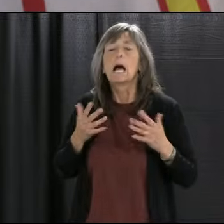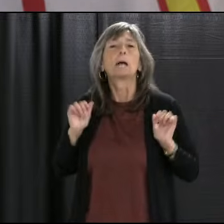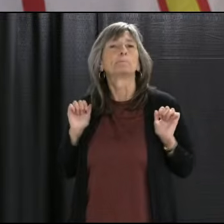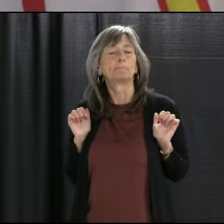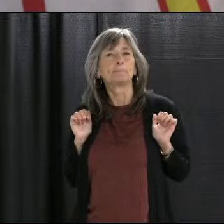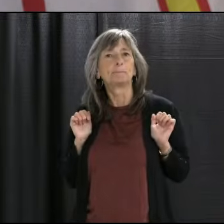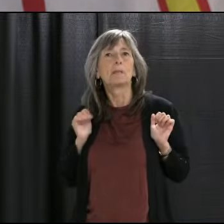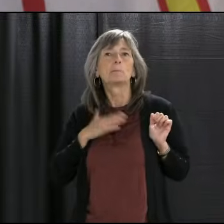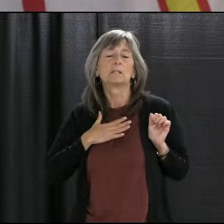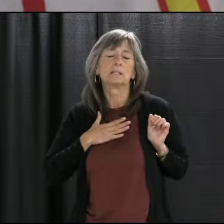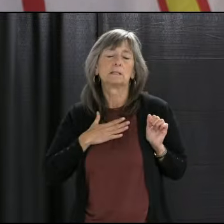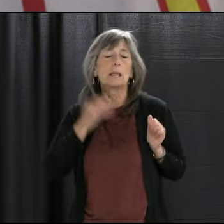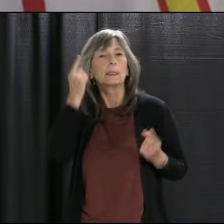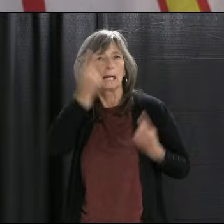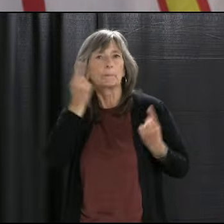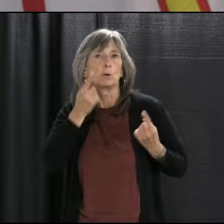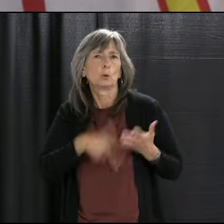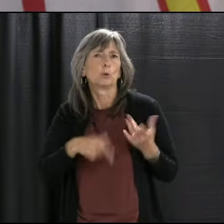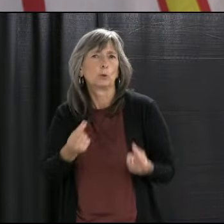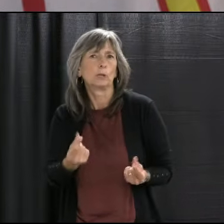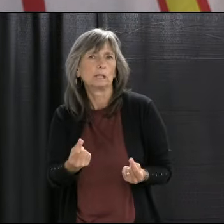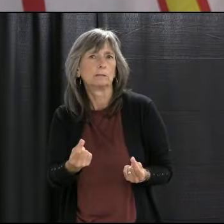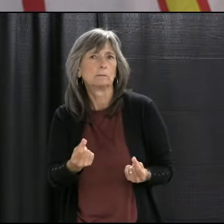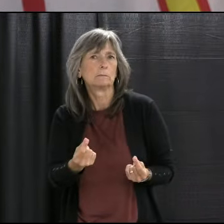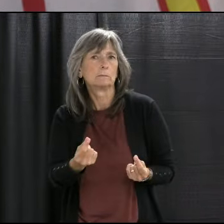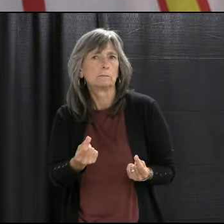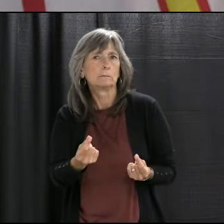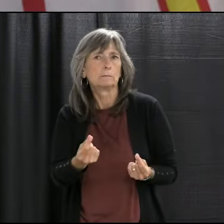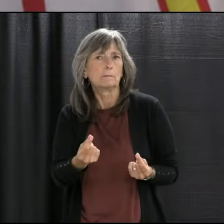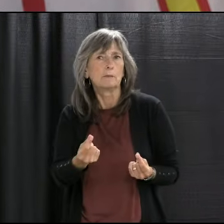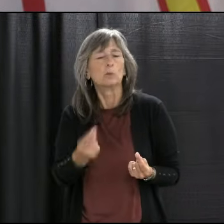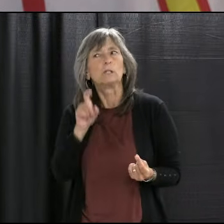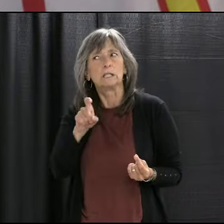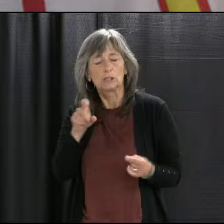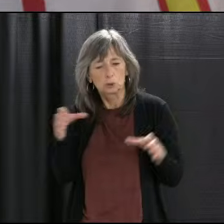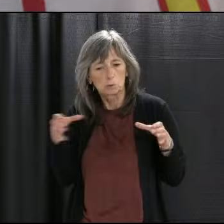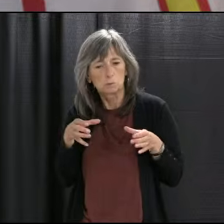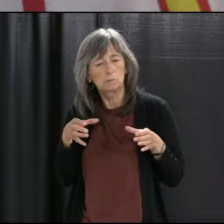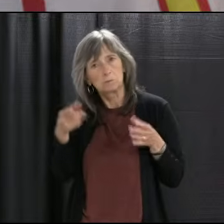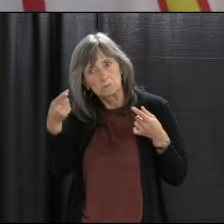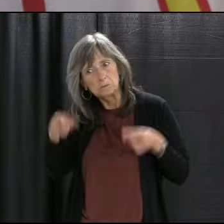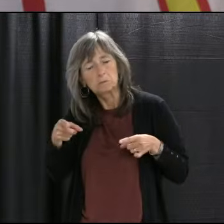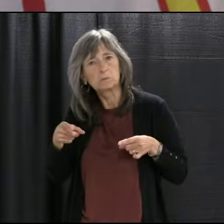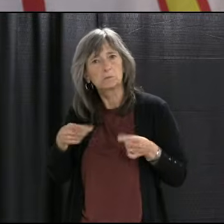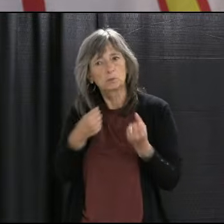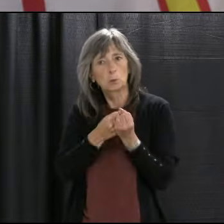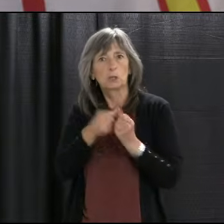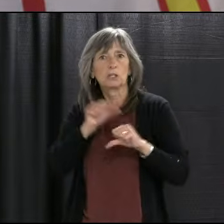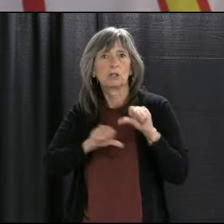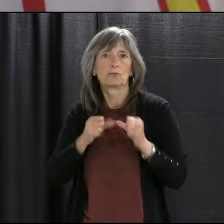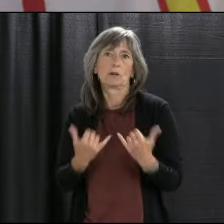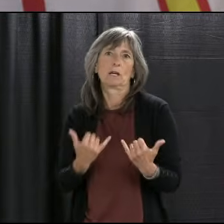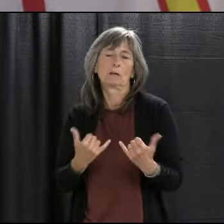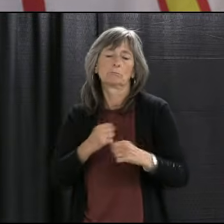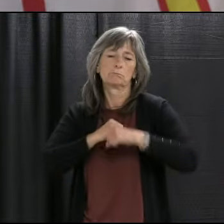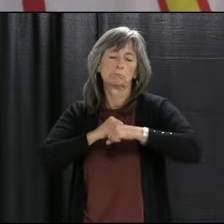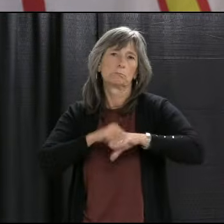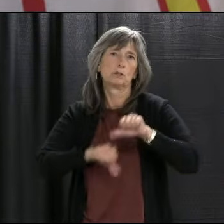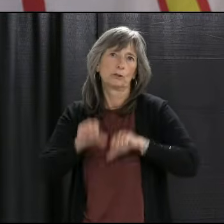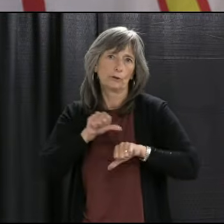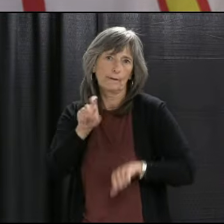province. I just really ask all of us to come together and make sure that we're protecting our